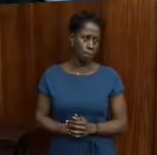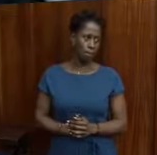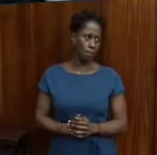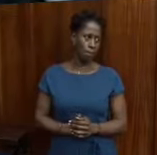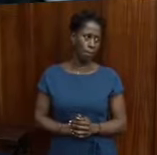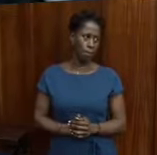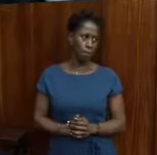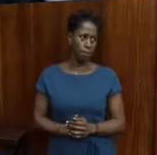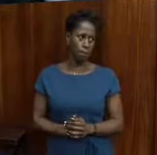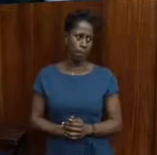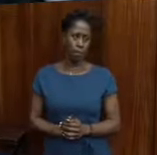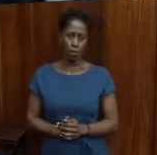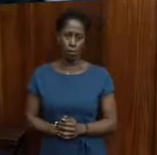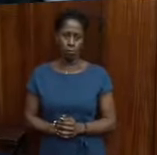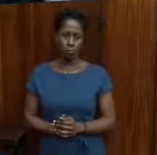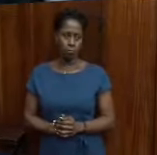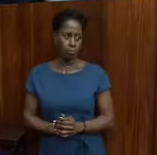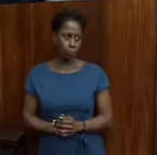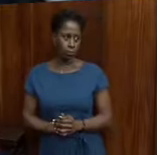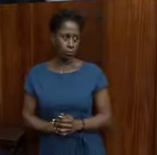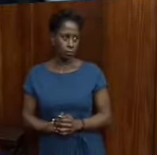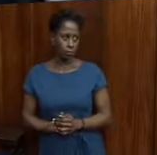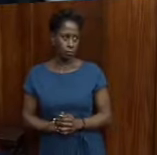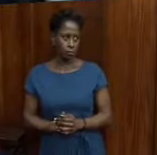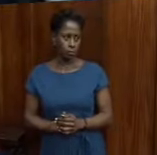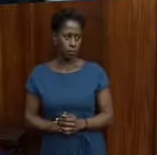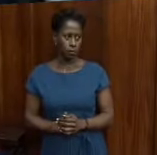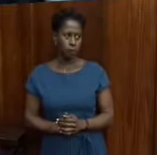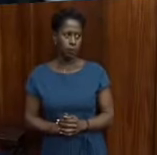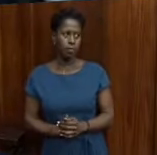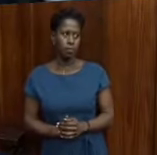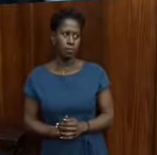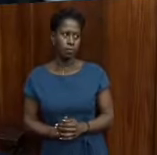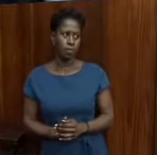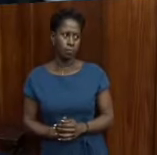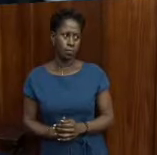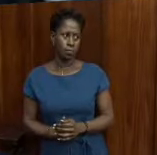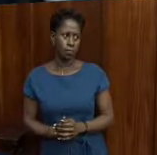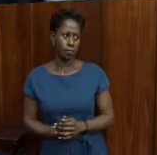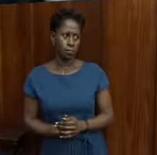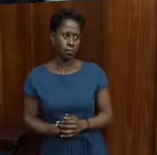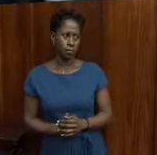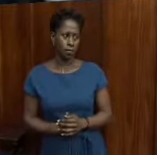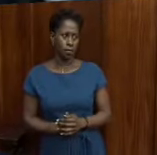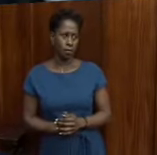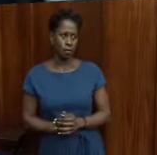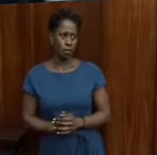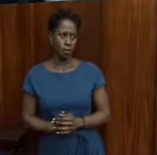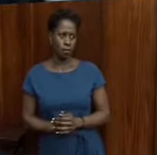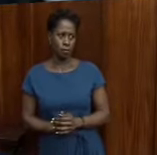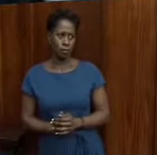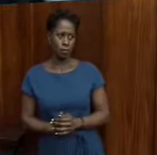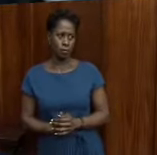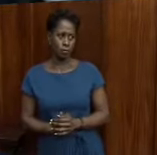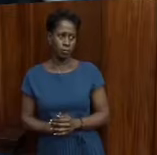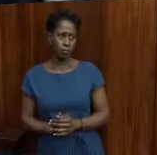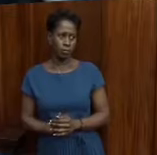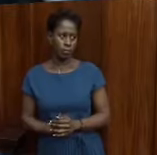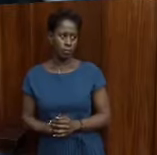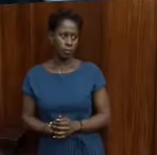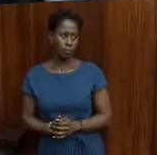of our rural communities. For example, we have improved the preservation of our ecosystem, such